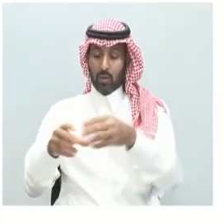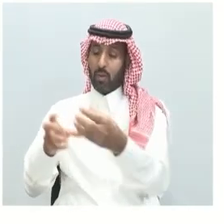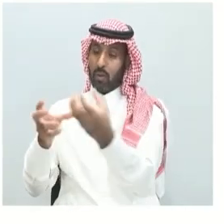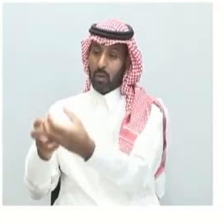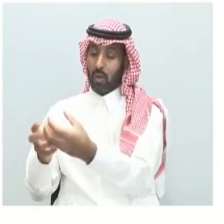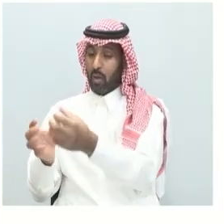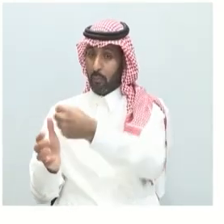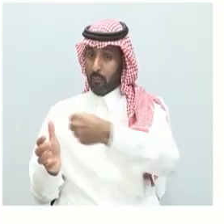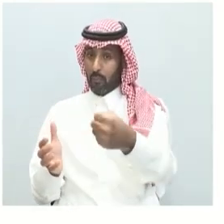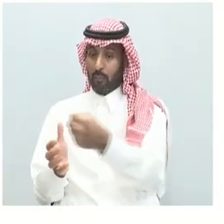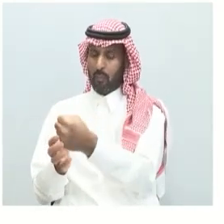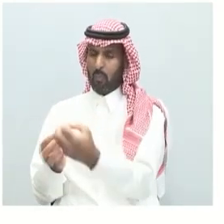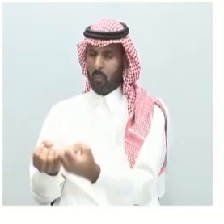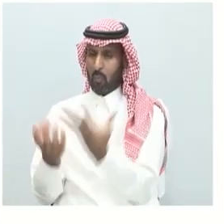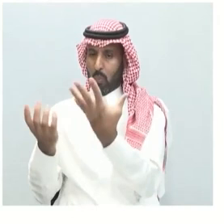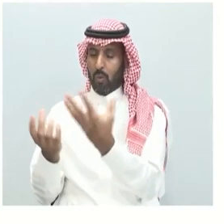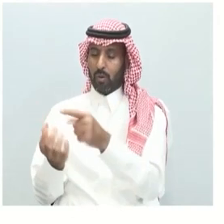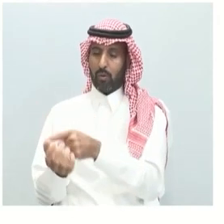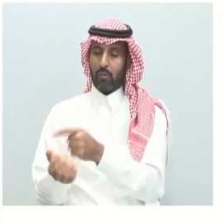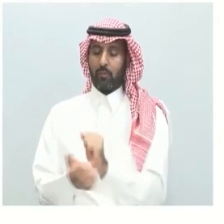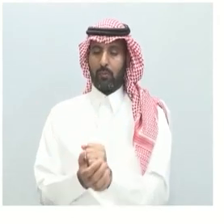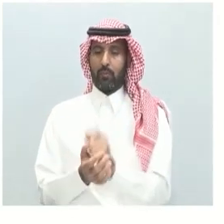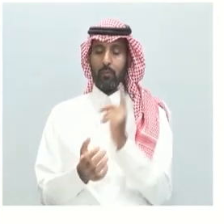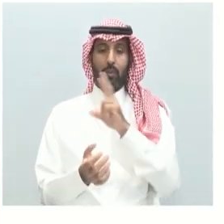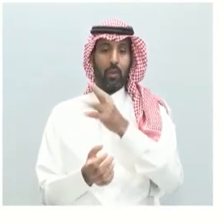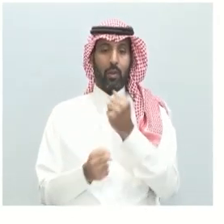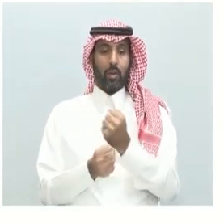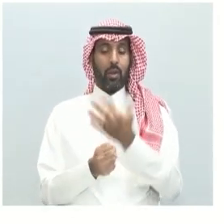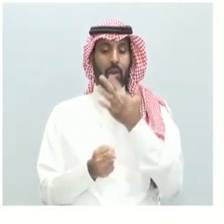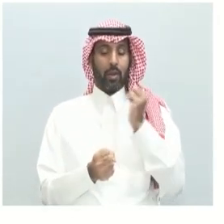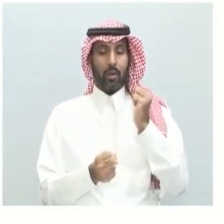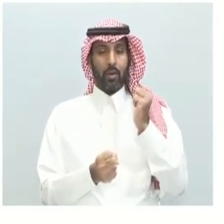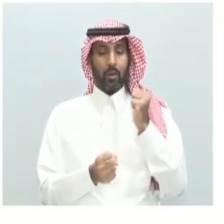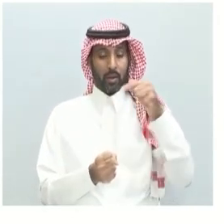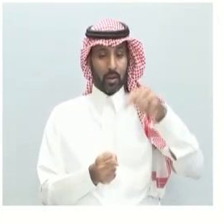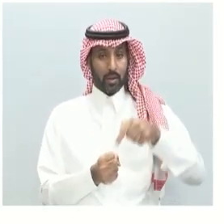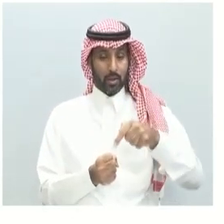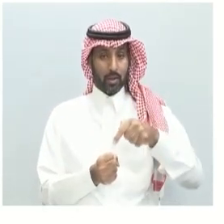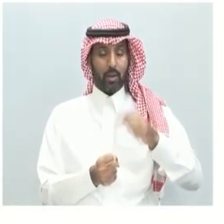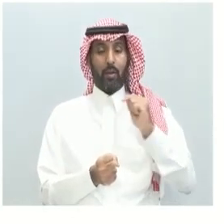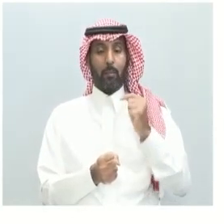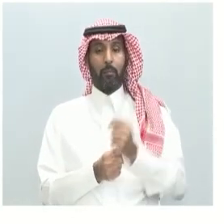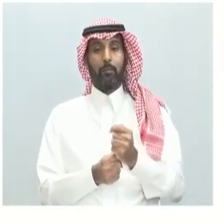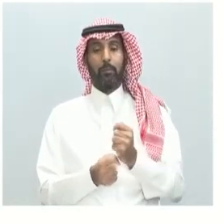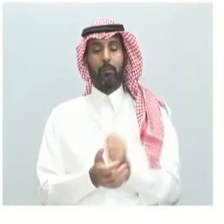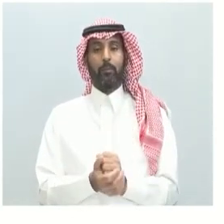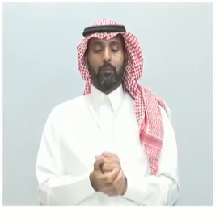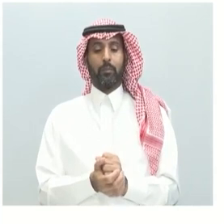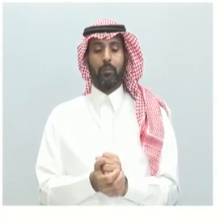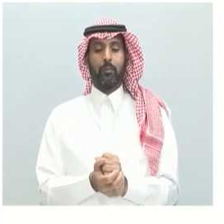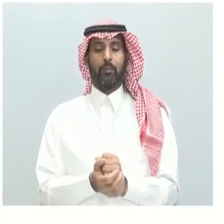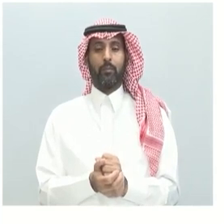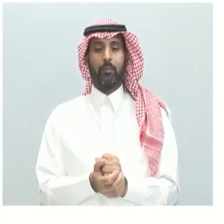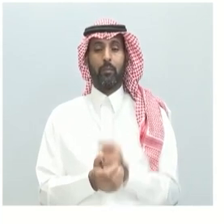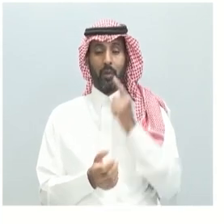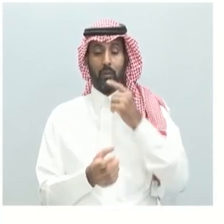notice in both clauses, we use the simple present because this is a present fact. If you